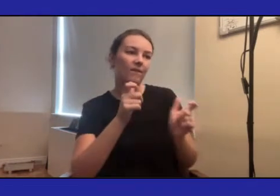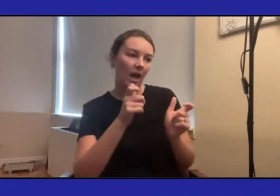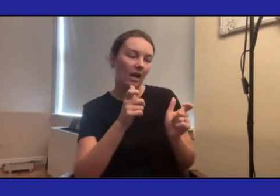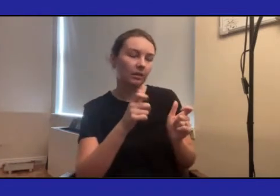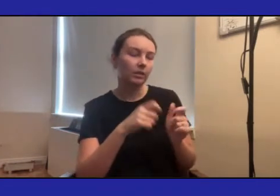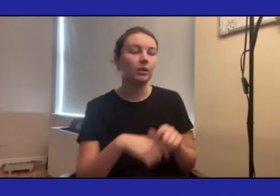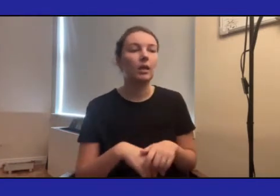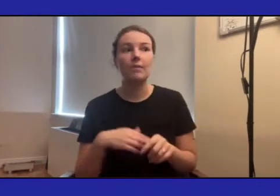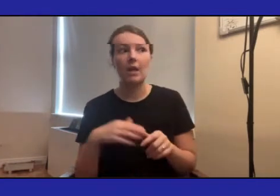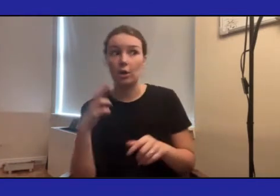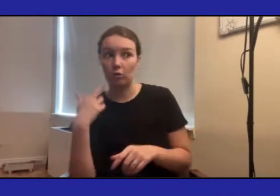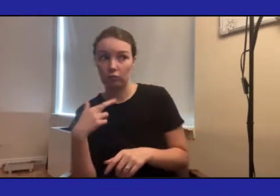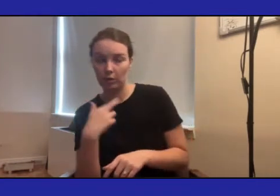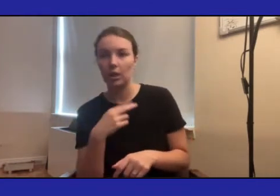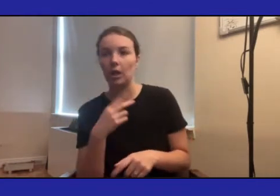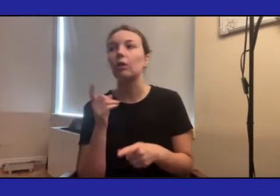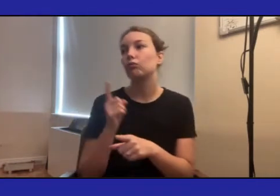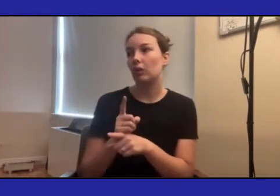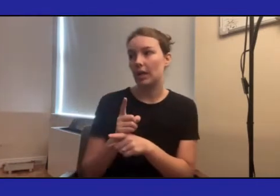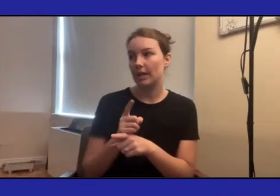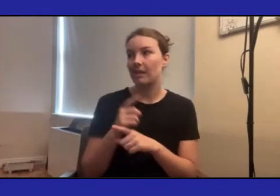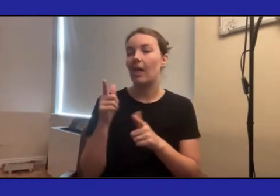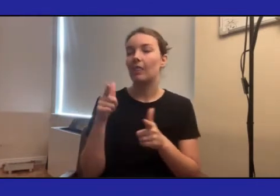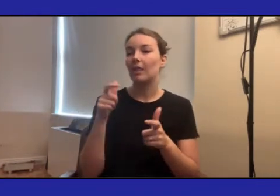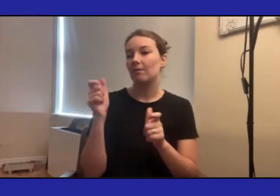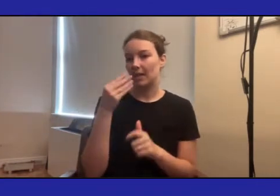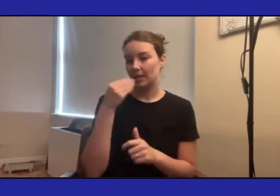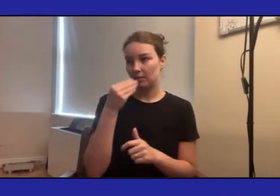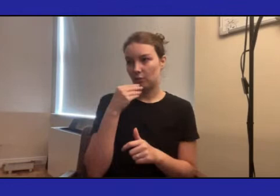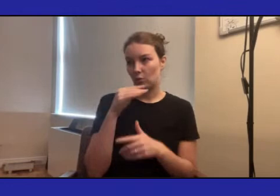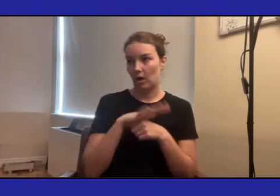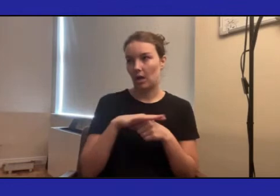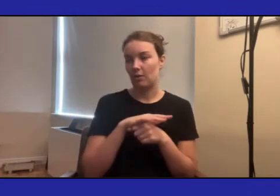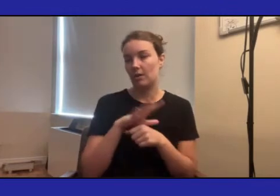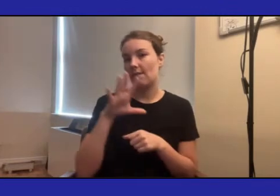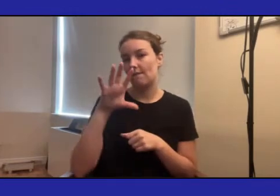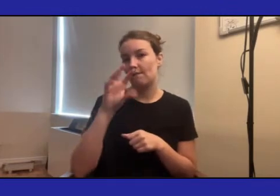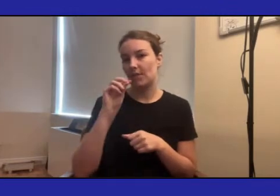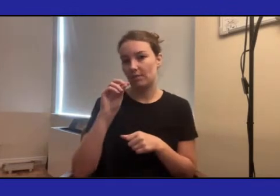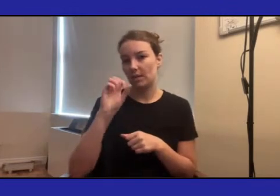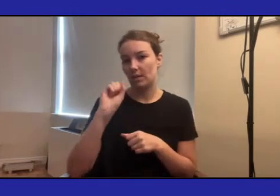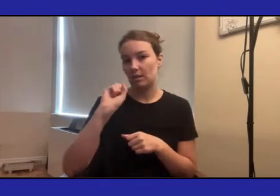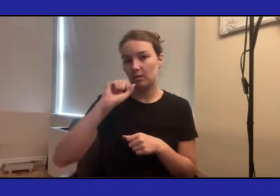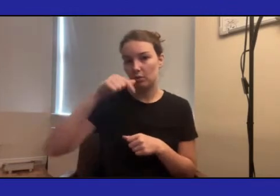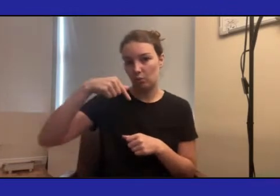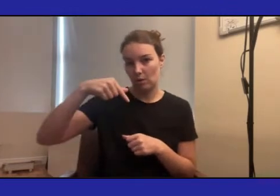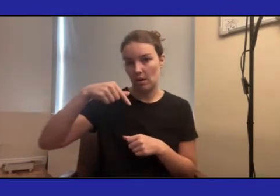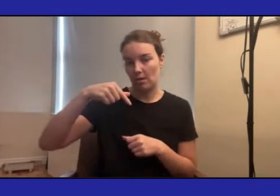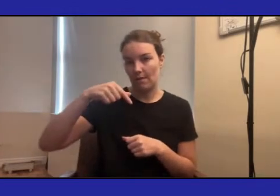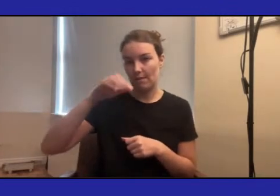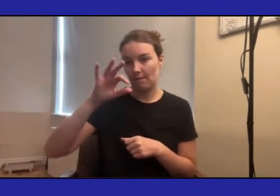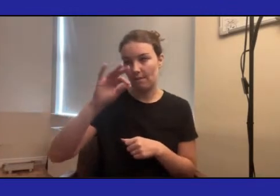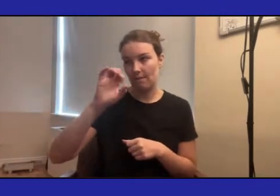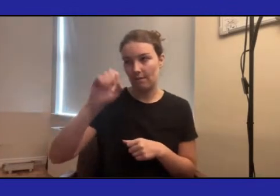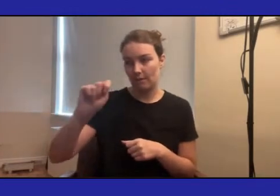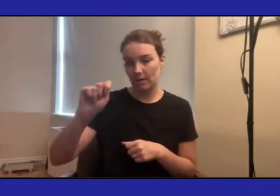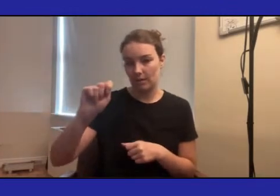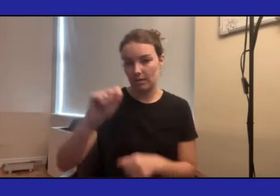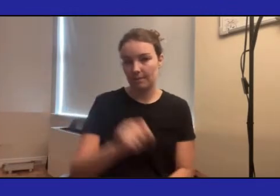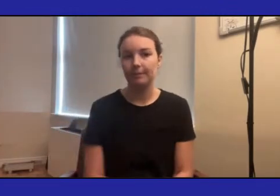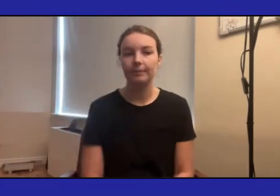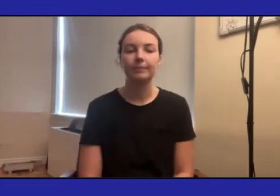50 square feet. Yeah. So, And so this is, you know, considerably bigger and, you